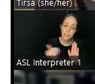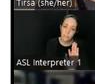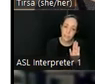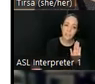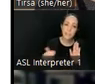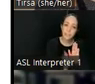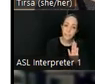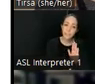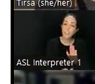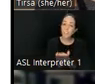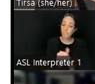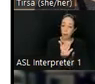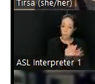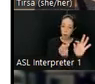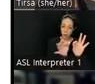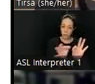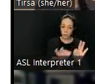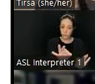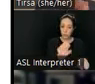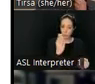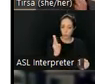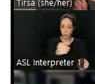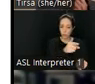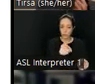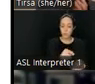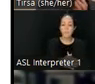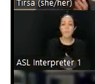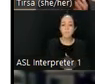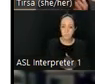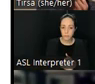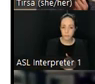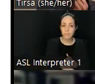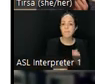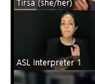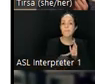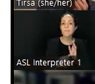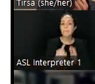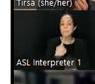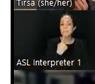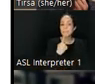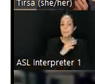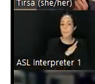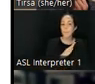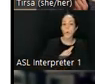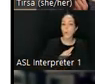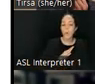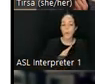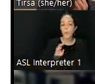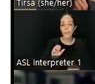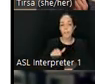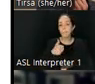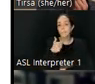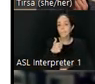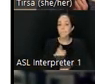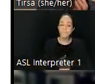later part of the sentence has been often what gets discussed, but there's also that the board shall make provisions to ensure, which means that it's not solely a code